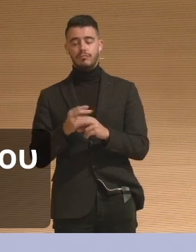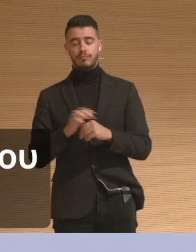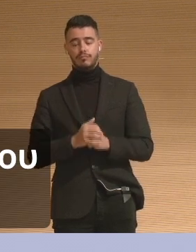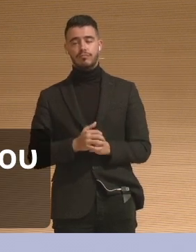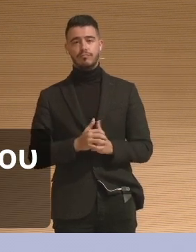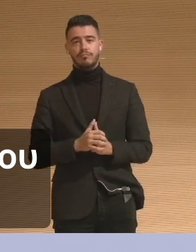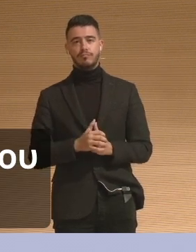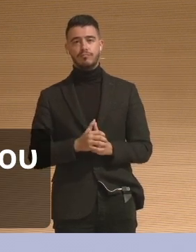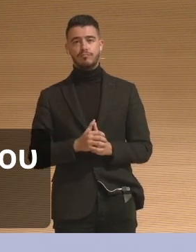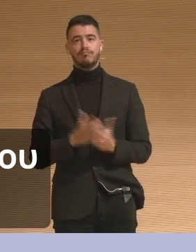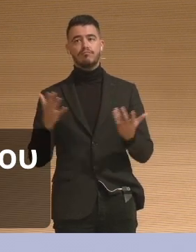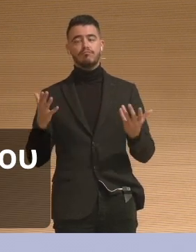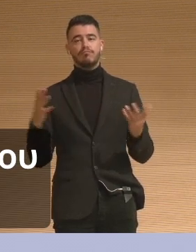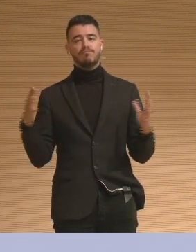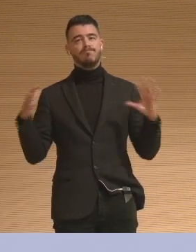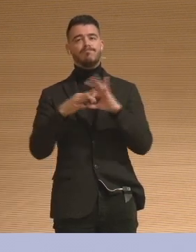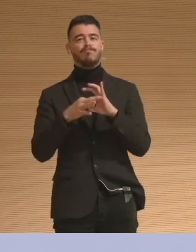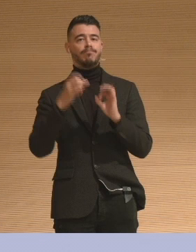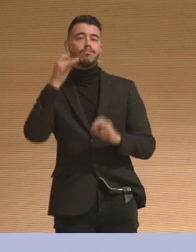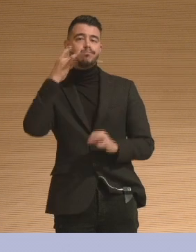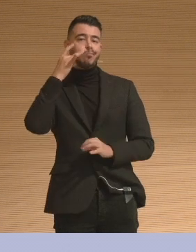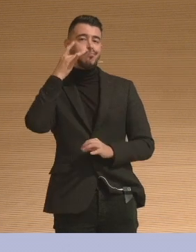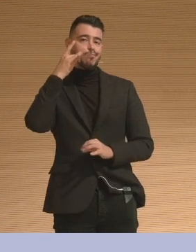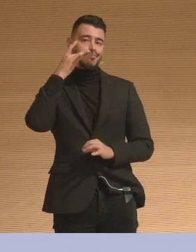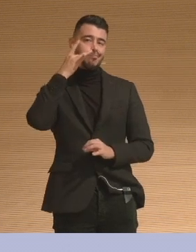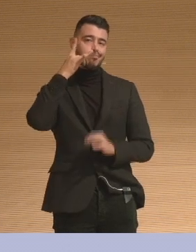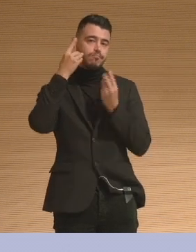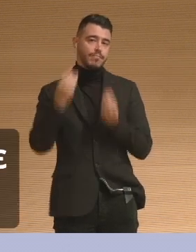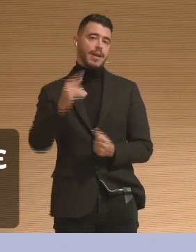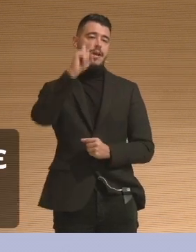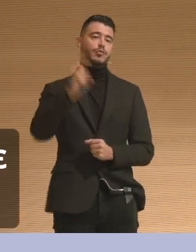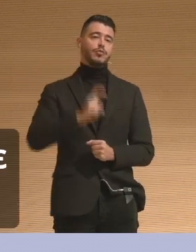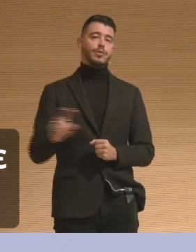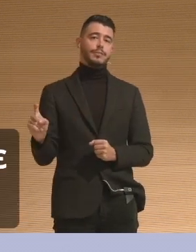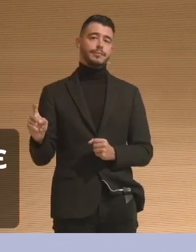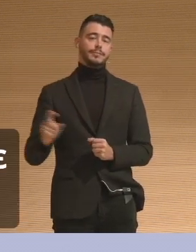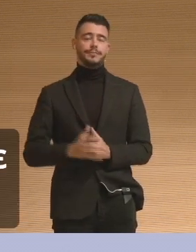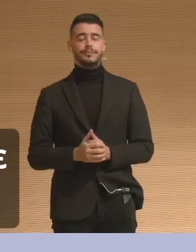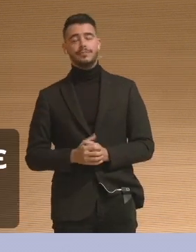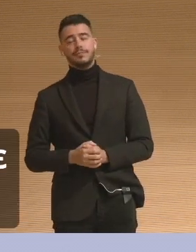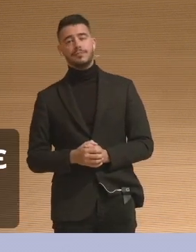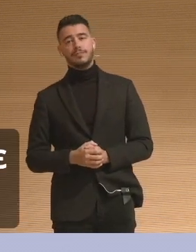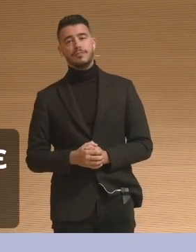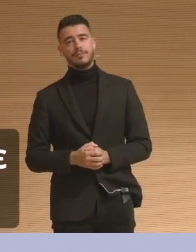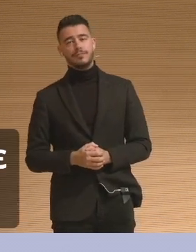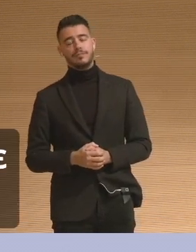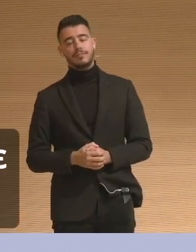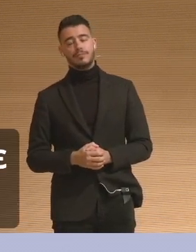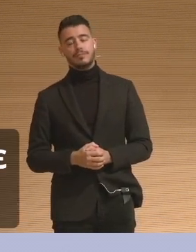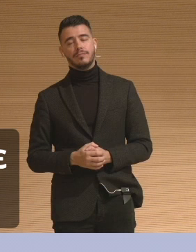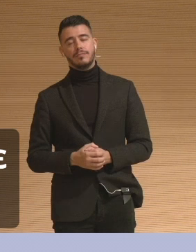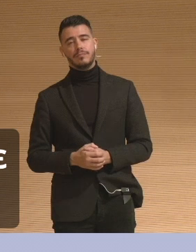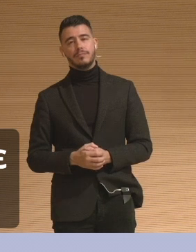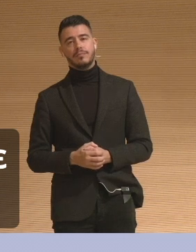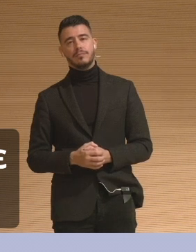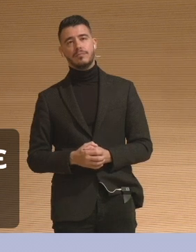paintings were painted by William Otamolan, who experienced Alzheimer's. We can see from the changes in his portraits that